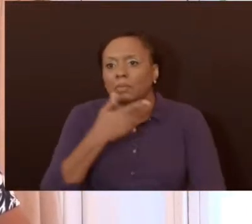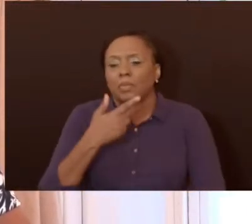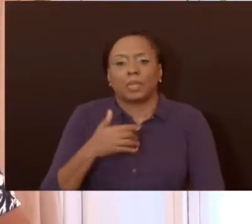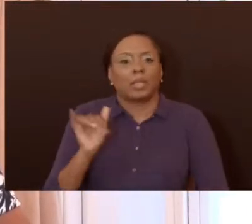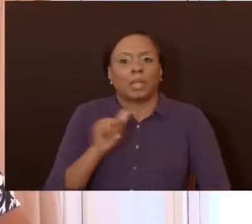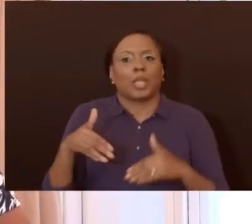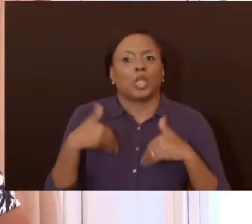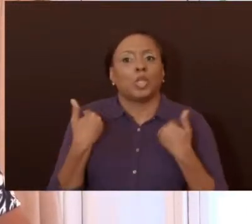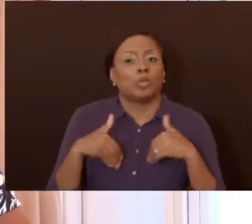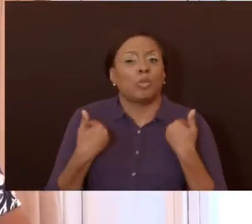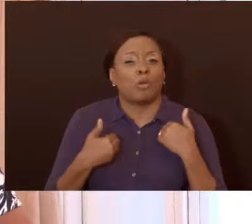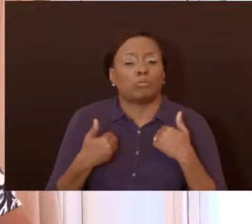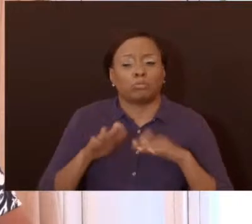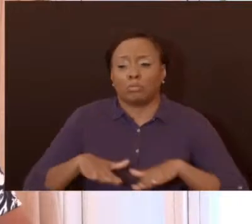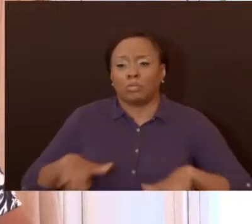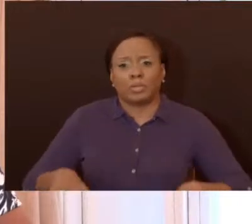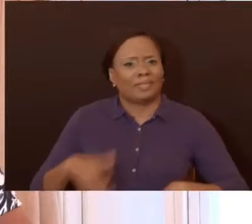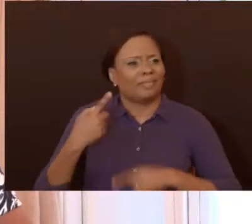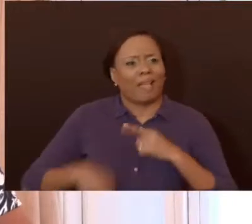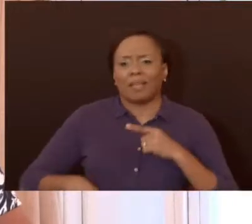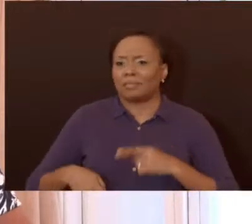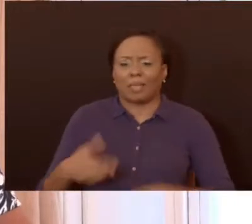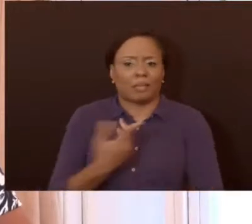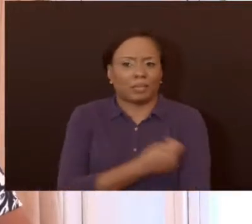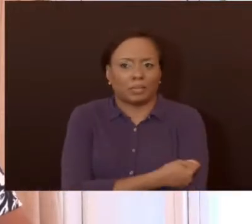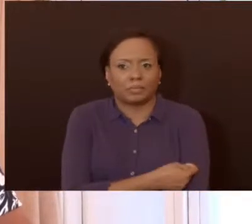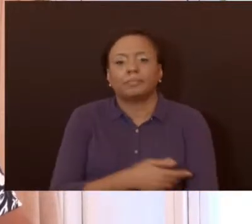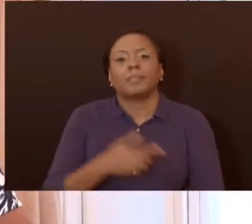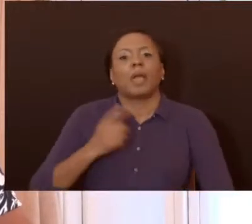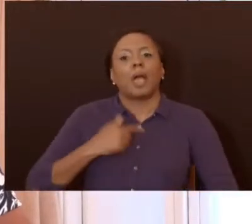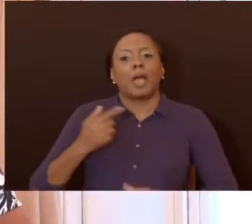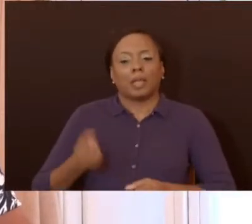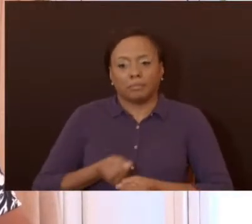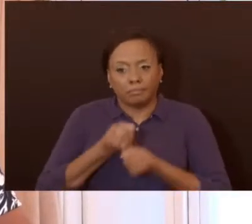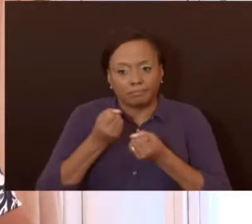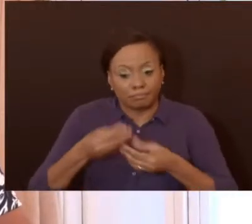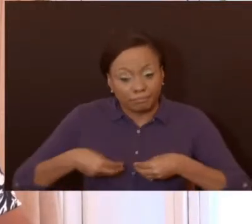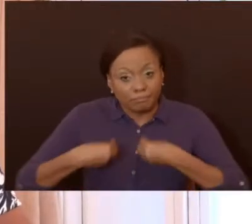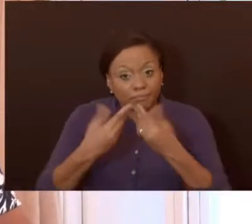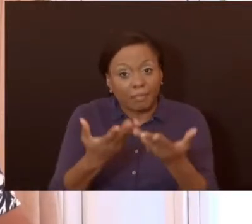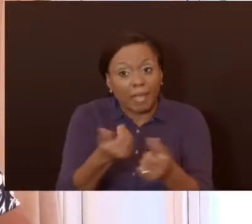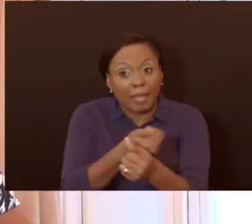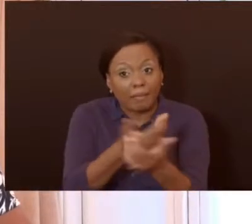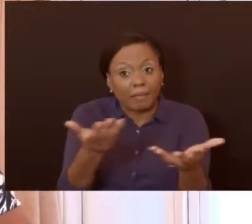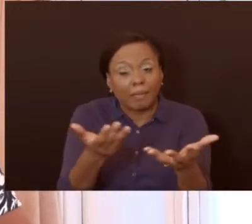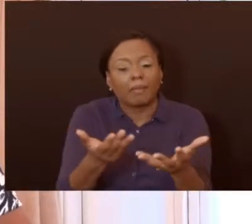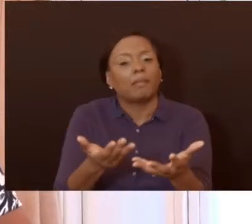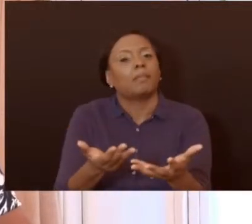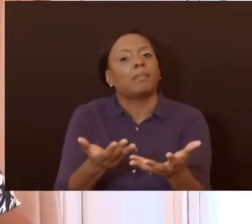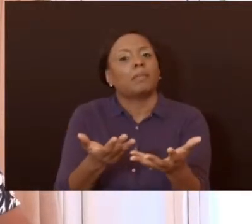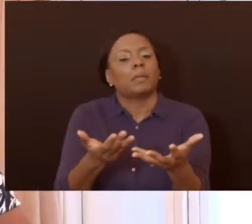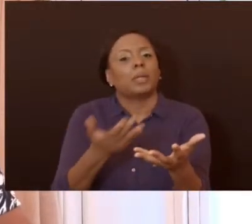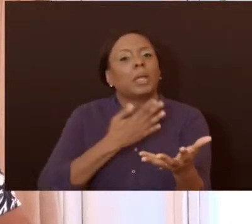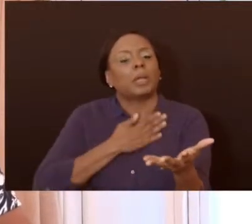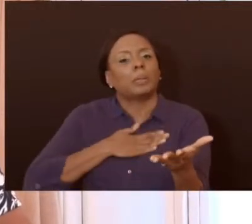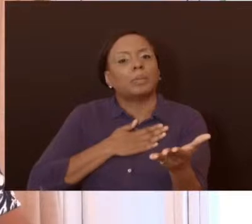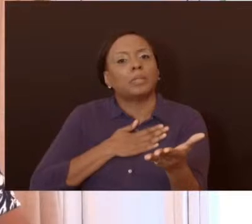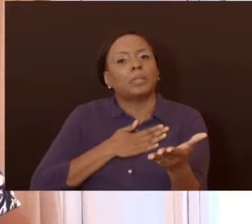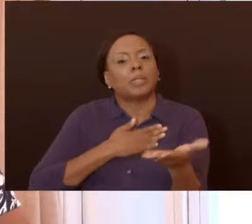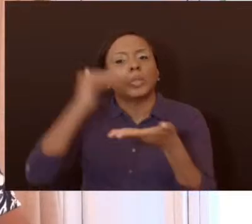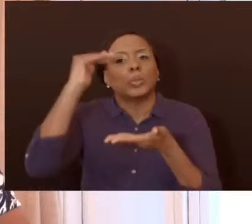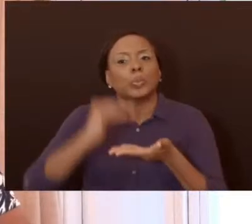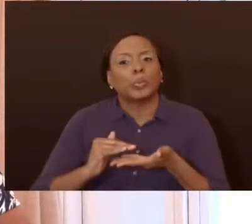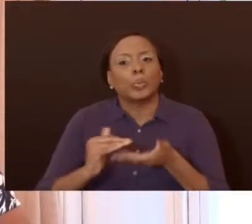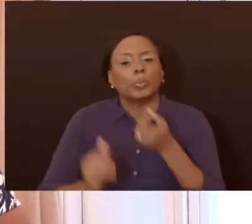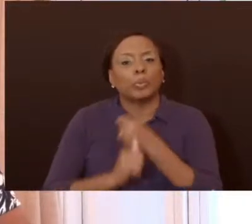available to them. I have presented the evidence to you. And again, I will encourage you to reduce the risk of